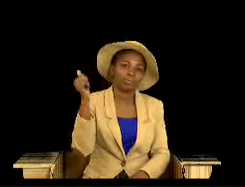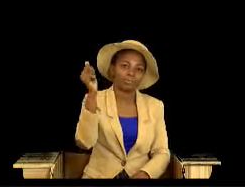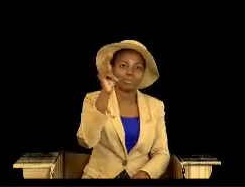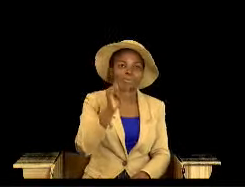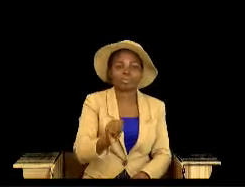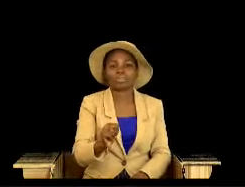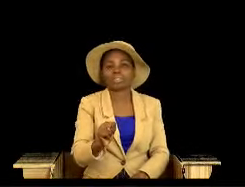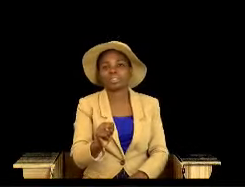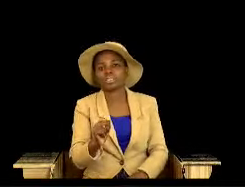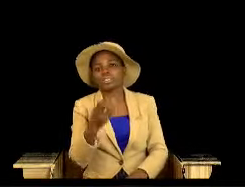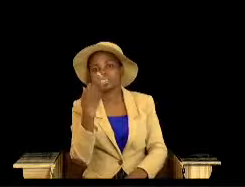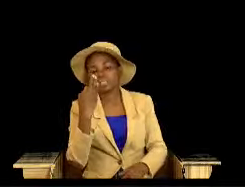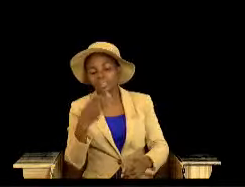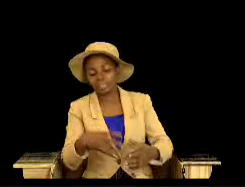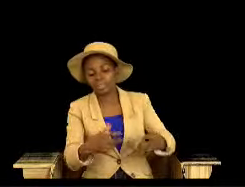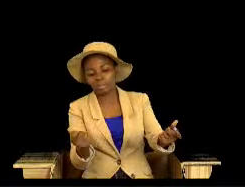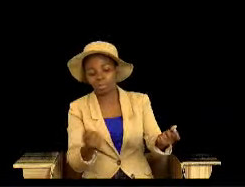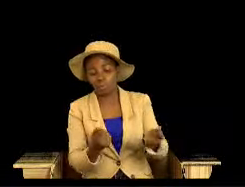of